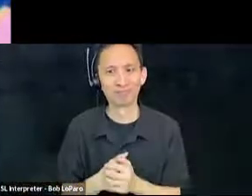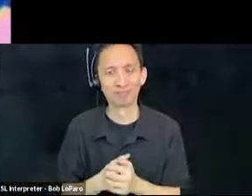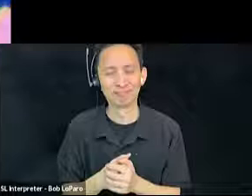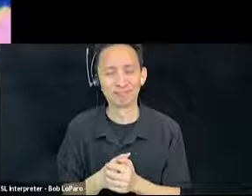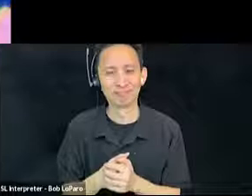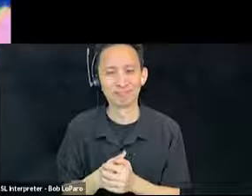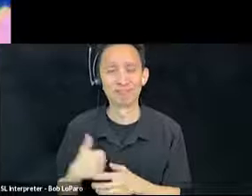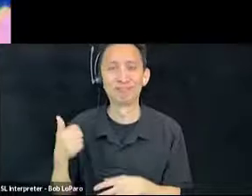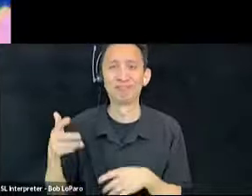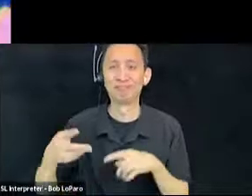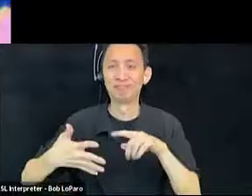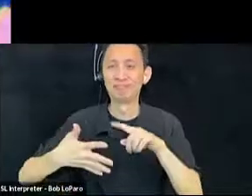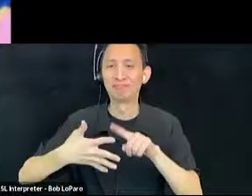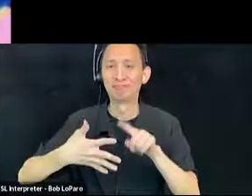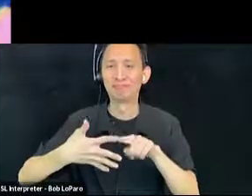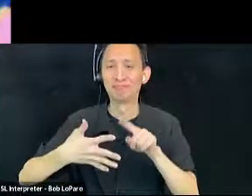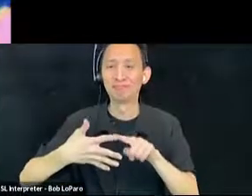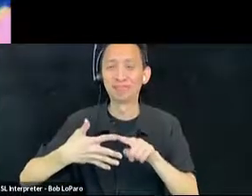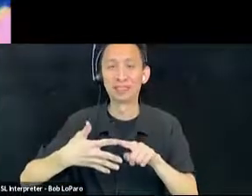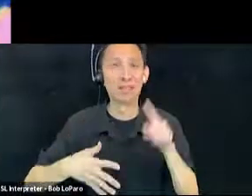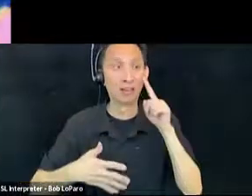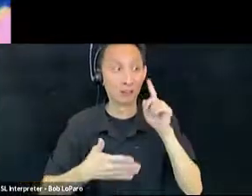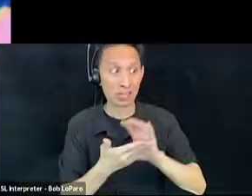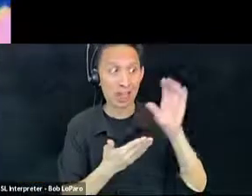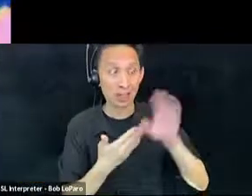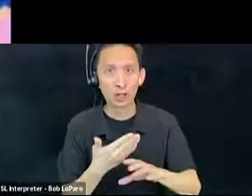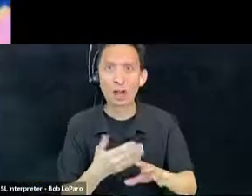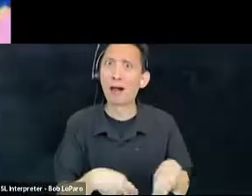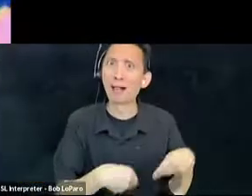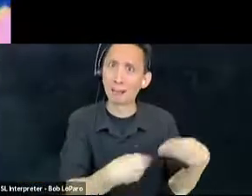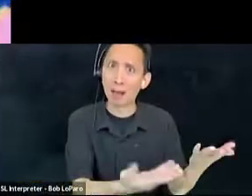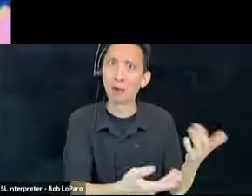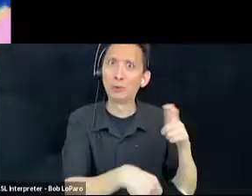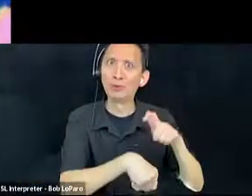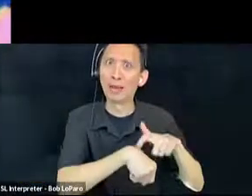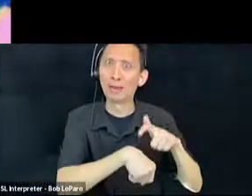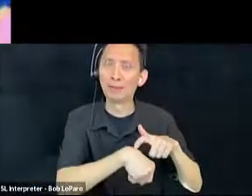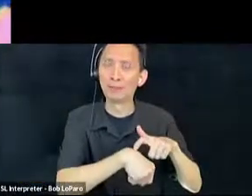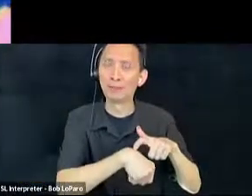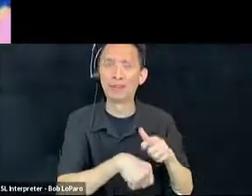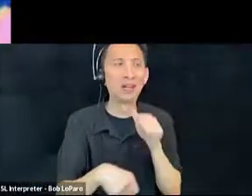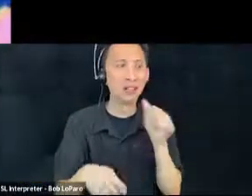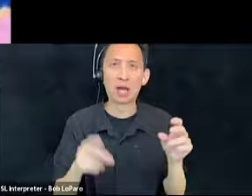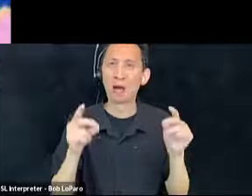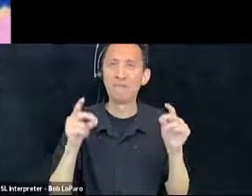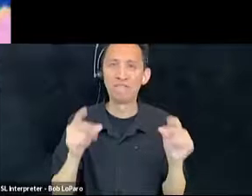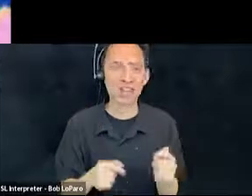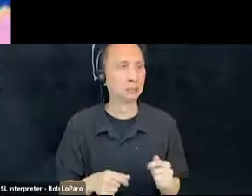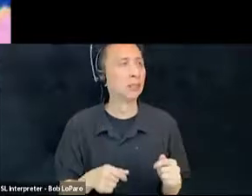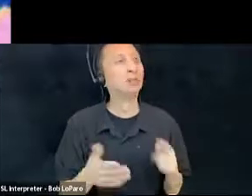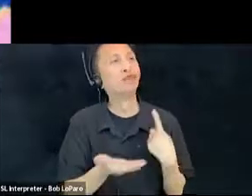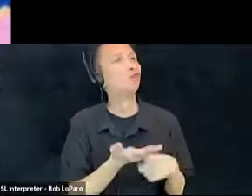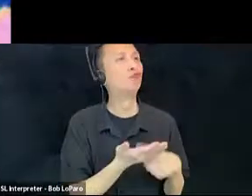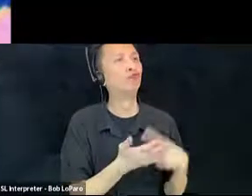And I'm hoping with some of the examples that I give you in a little bit, you can see that this is not just talking about our day. This is